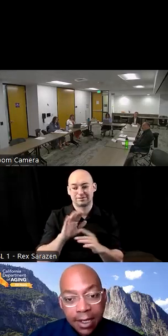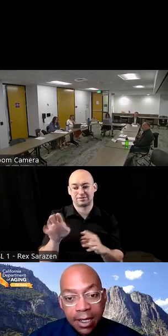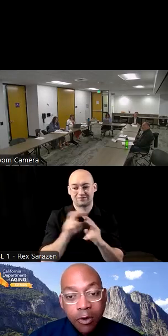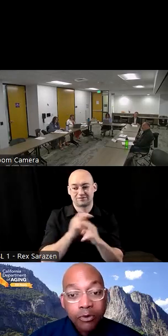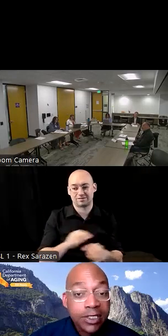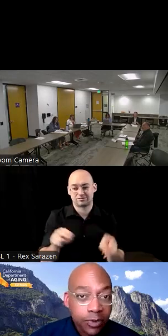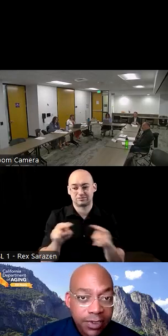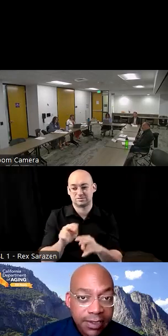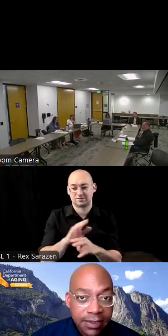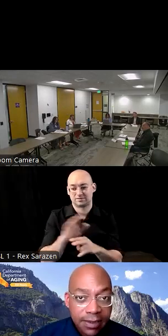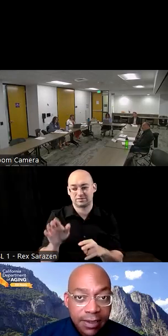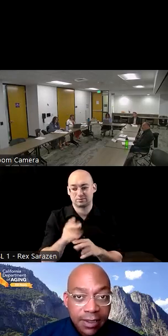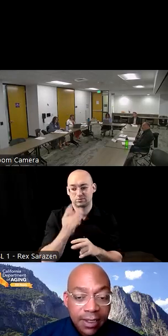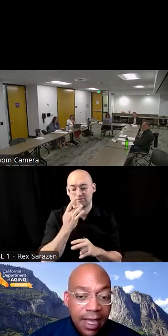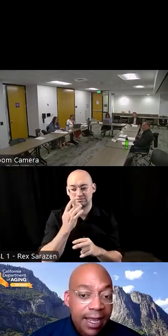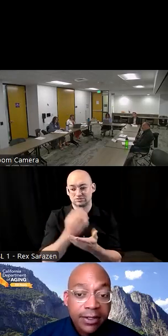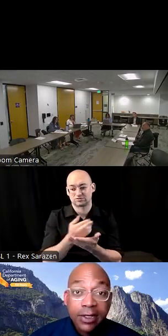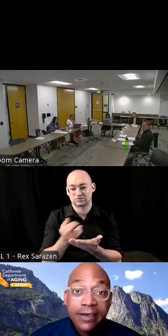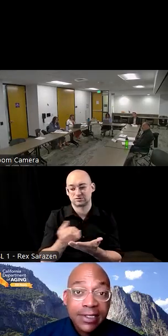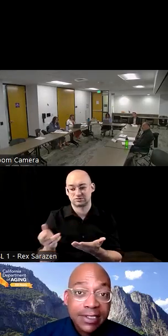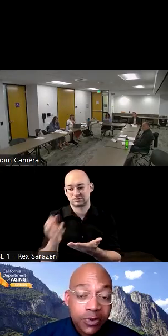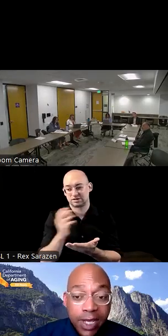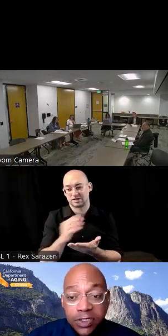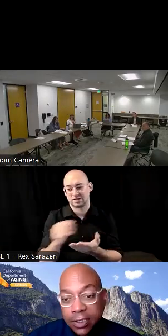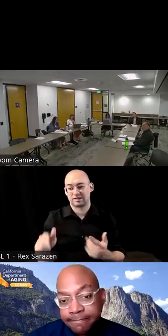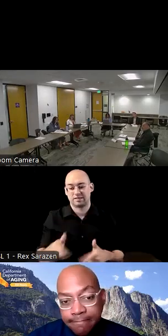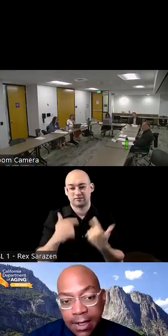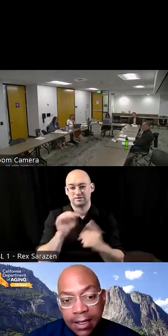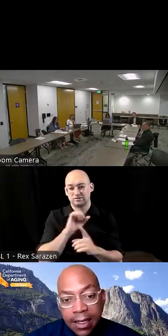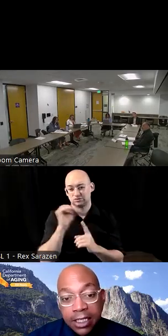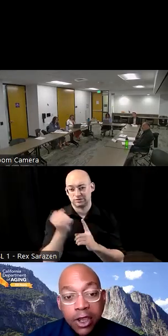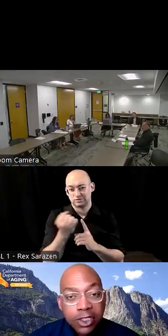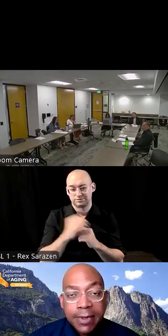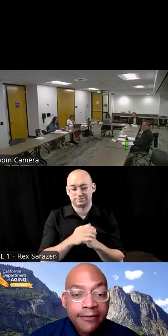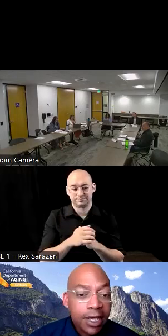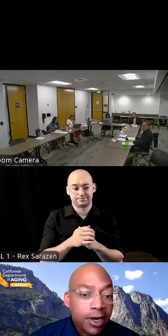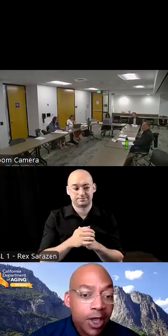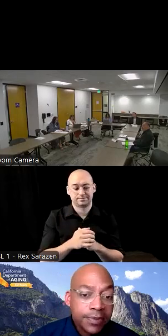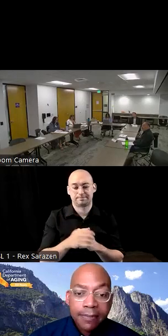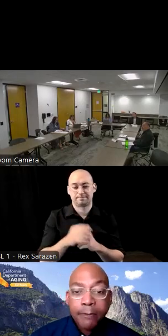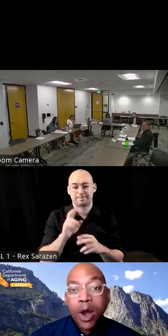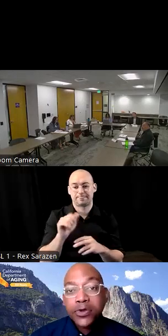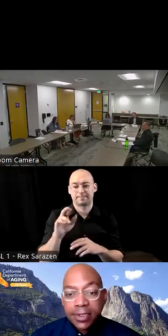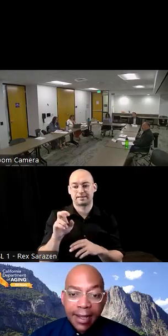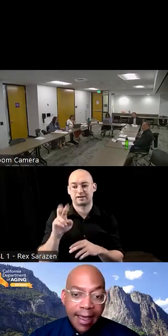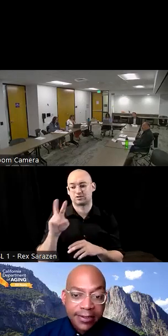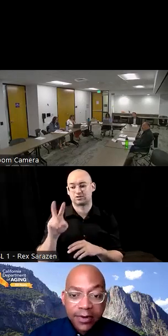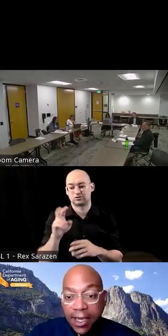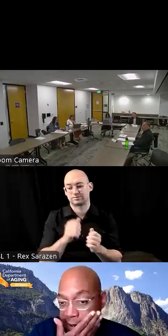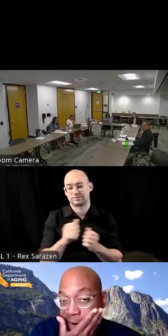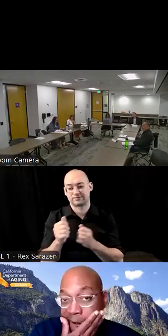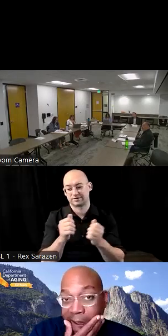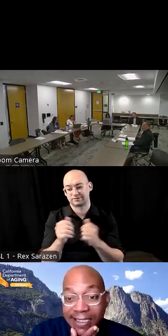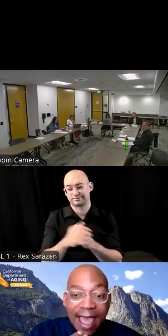preferences, resources, and their living situation. The care team navigator helps them personalize